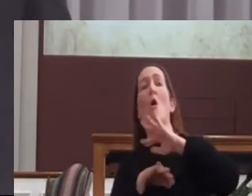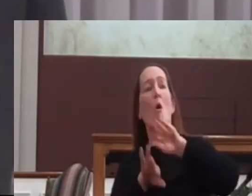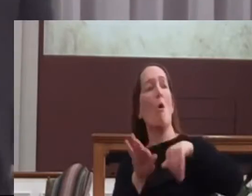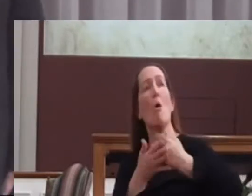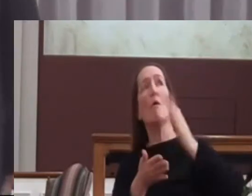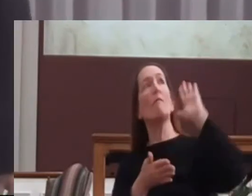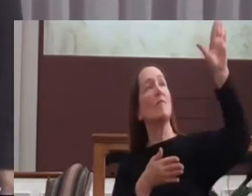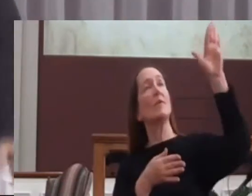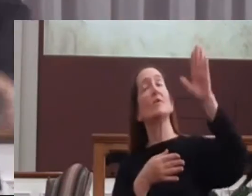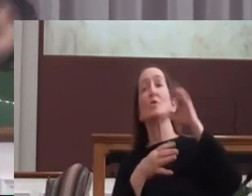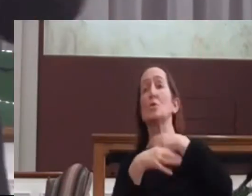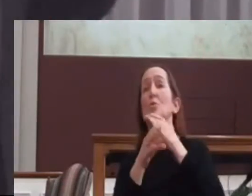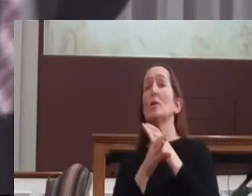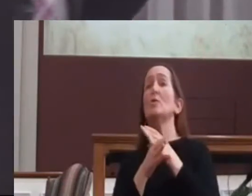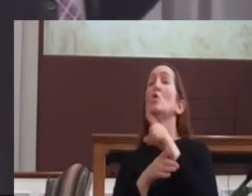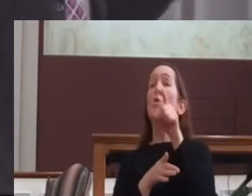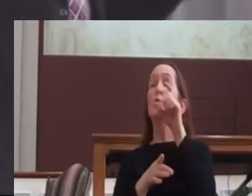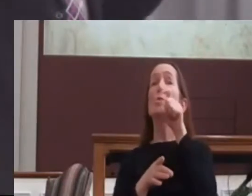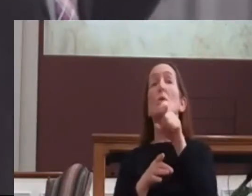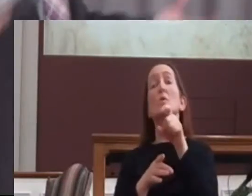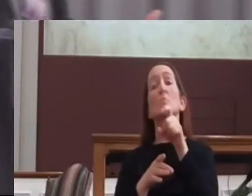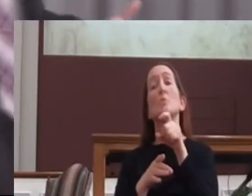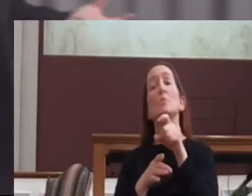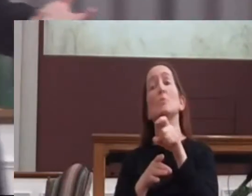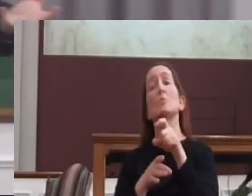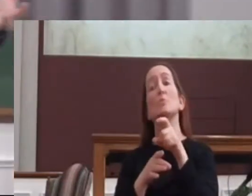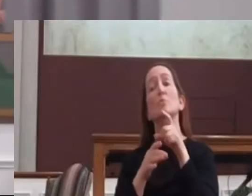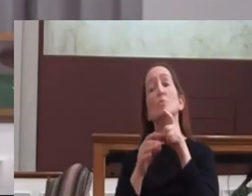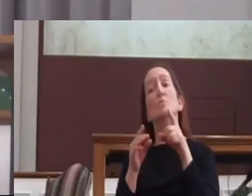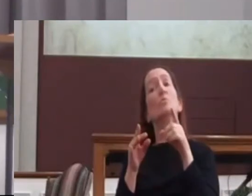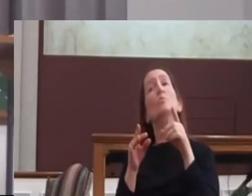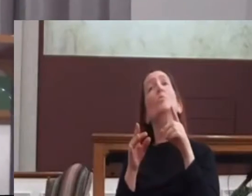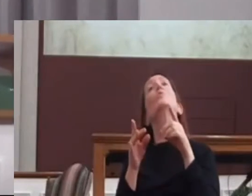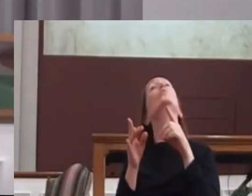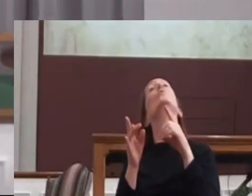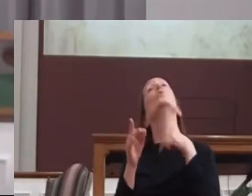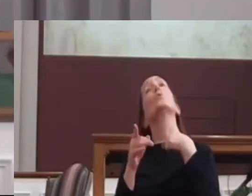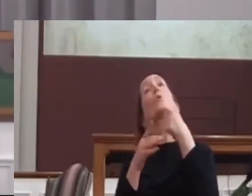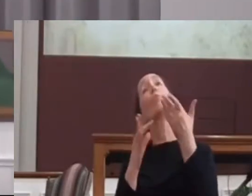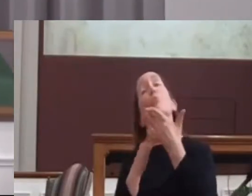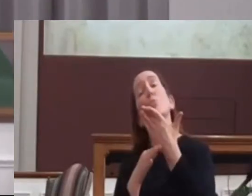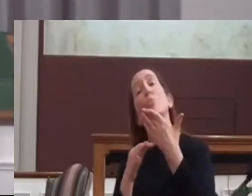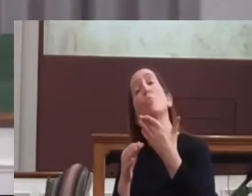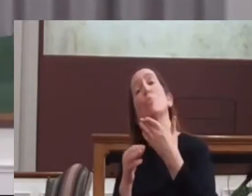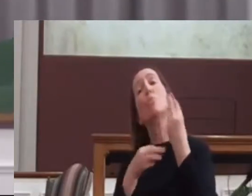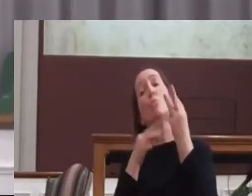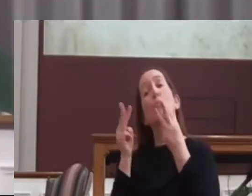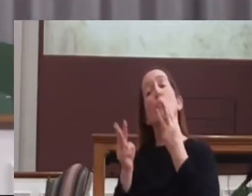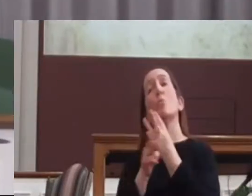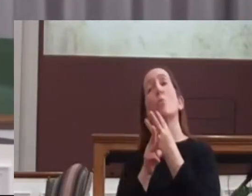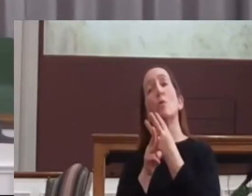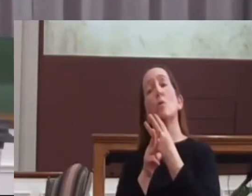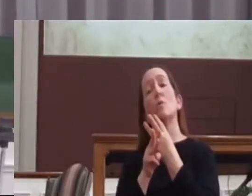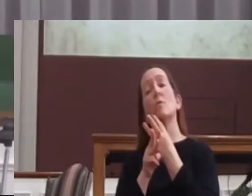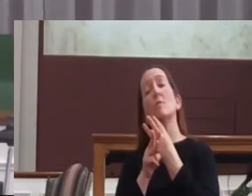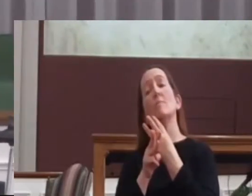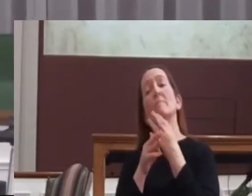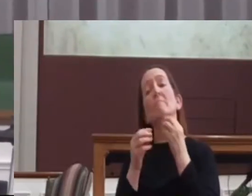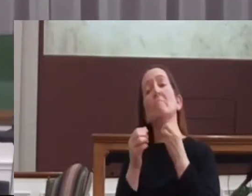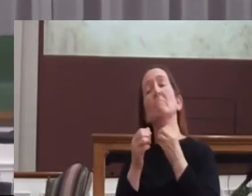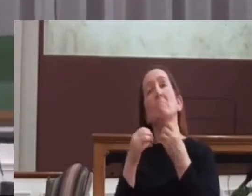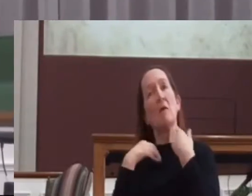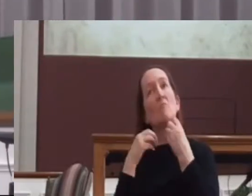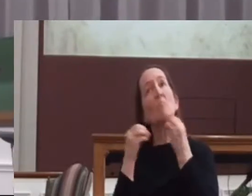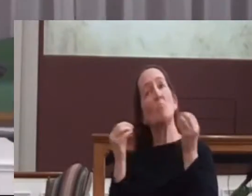You are to rule over it. You are to take possession of it. You are to move throughout the world and multiply